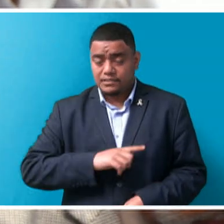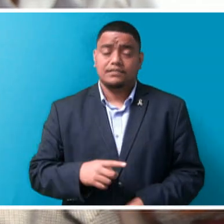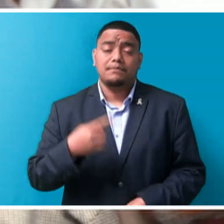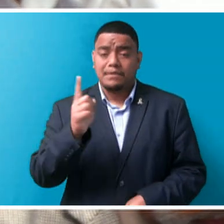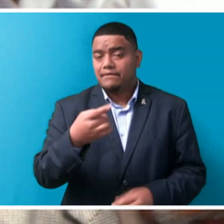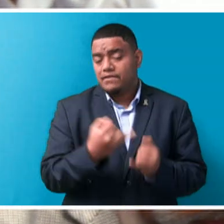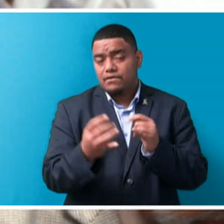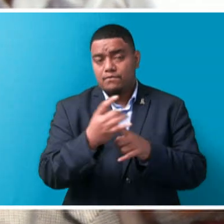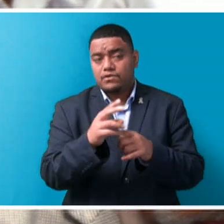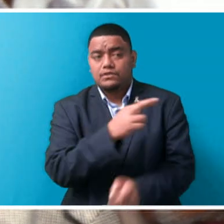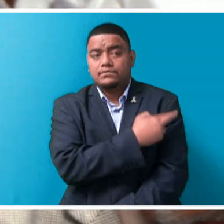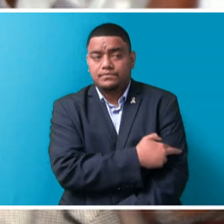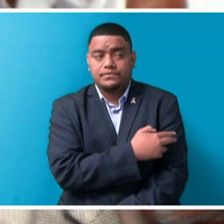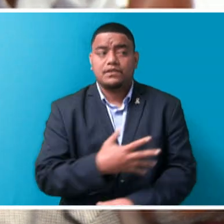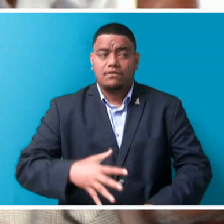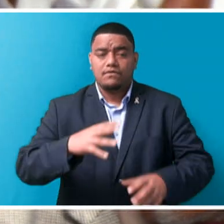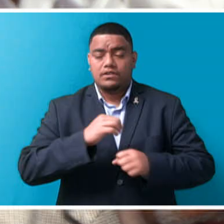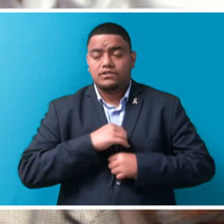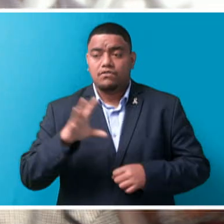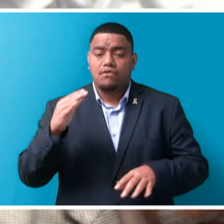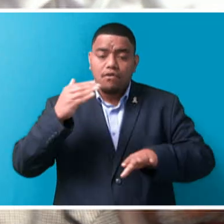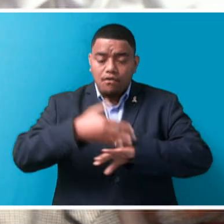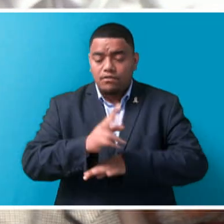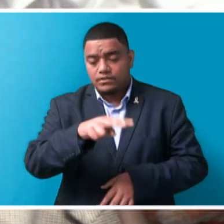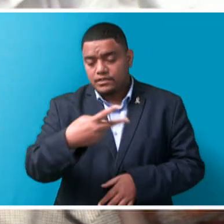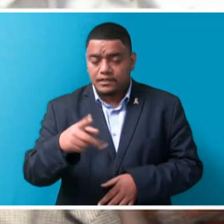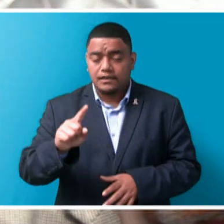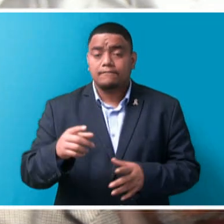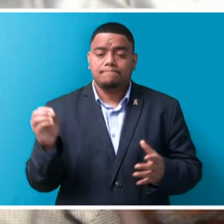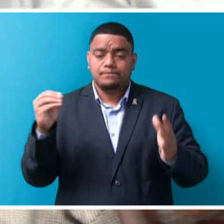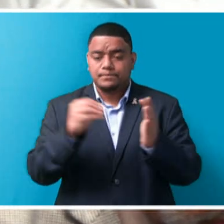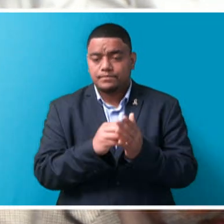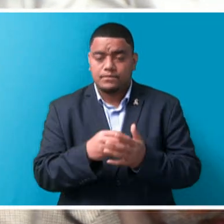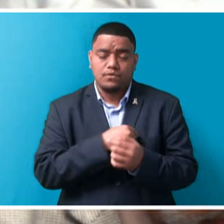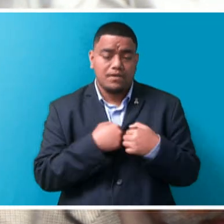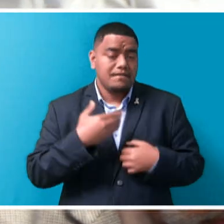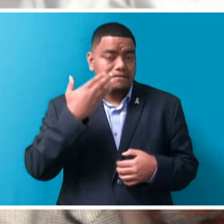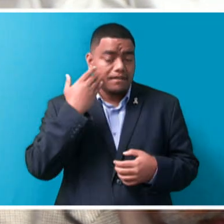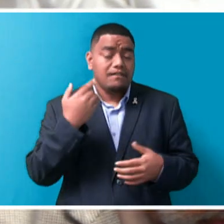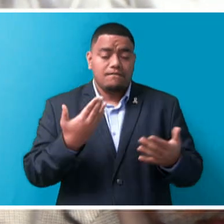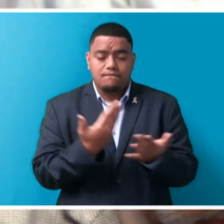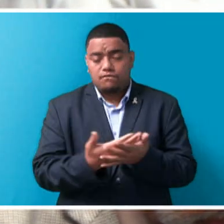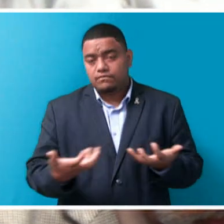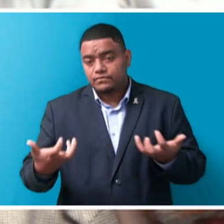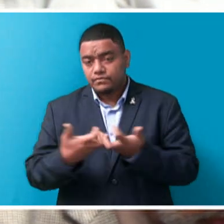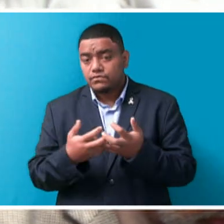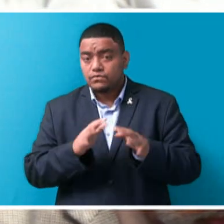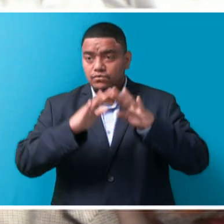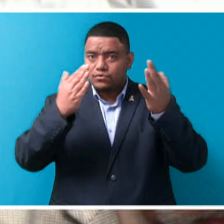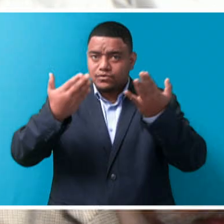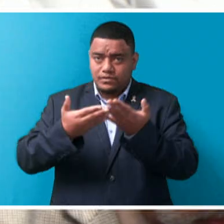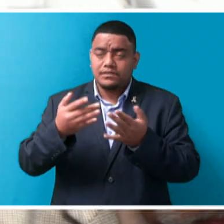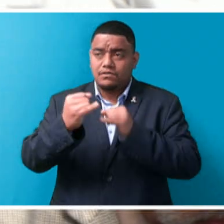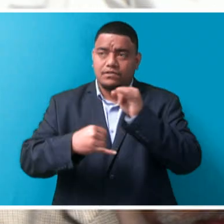work. By strengthening our confidentiality oversight and placement procedures, we are finally fully aligned with the global standards of the Hague